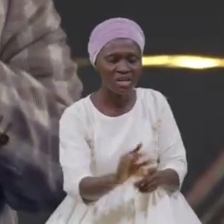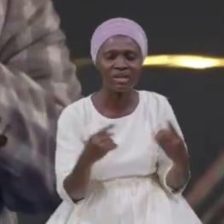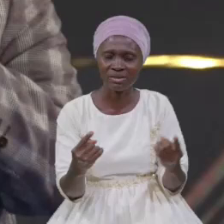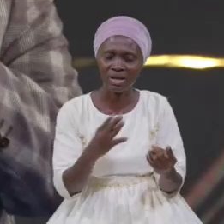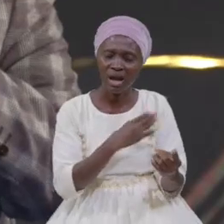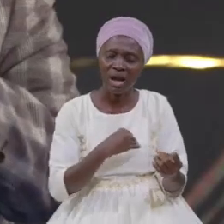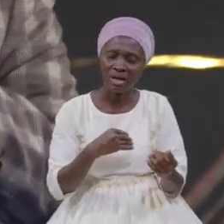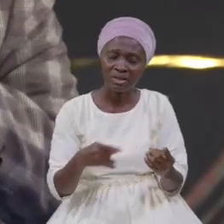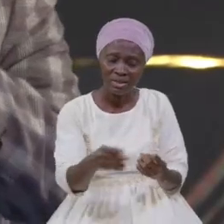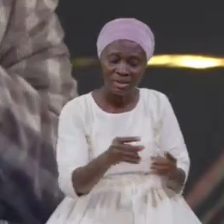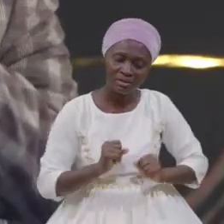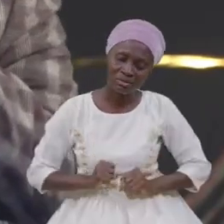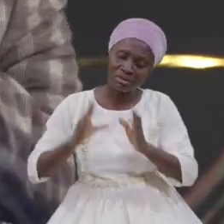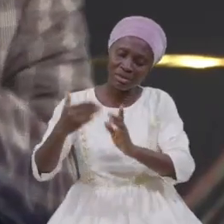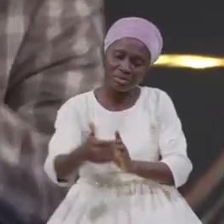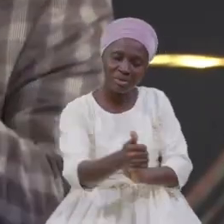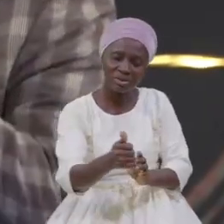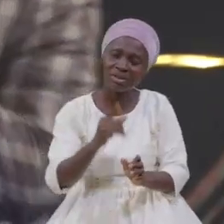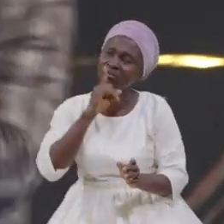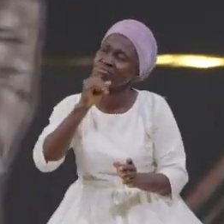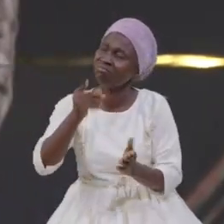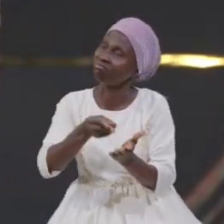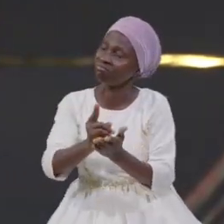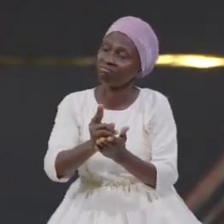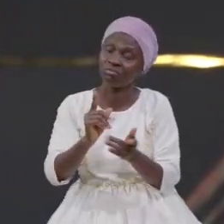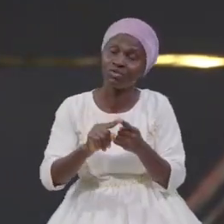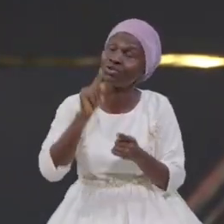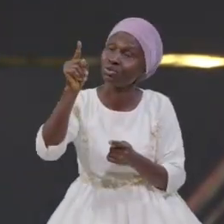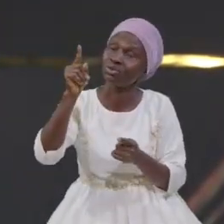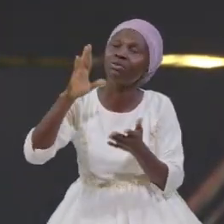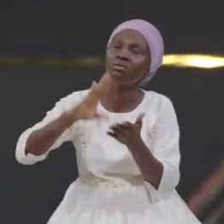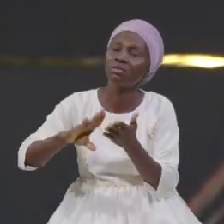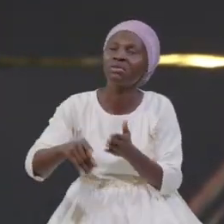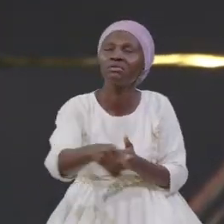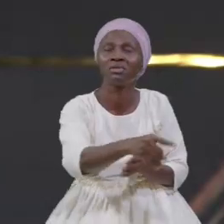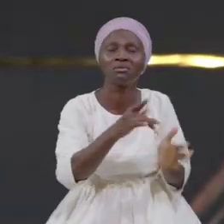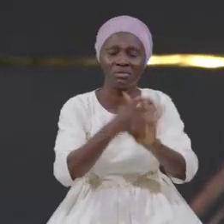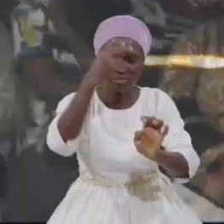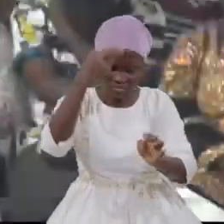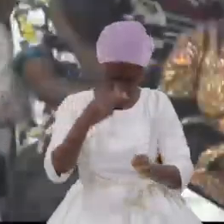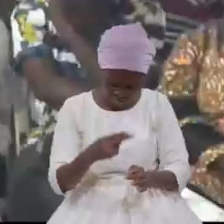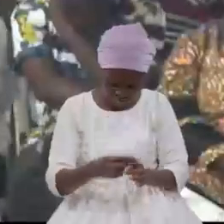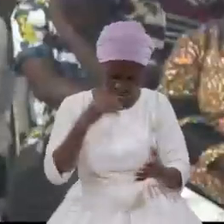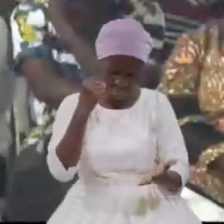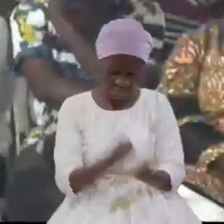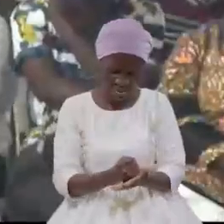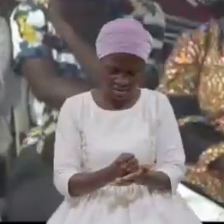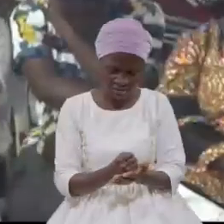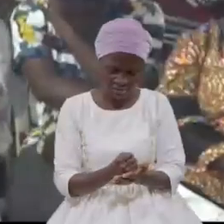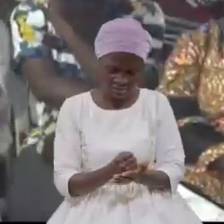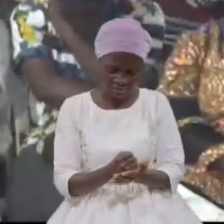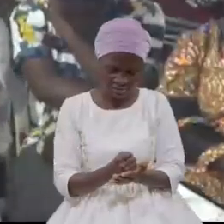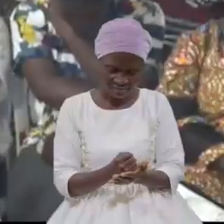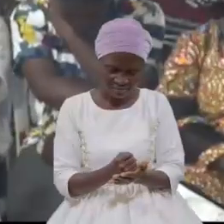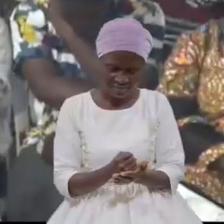sincerely, honestly unto you. Forgive them in Jesus' name.